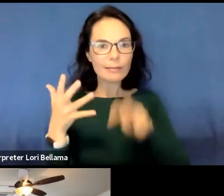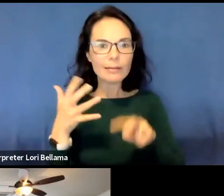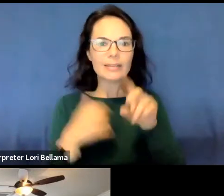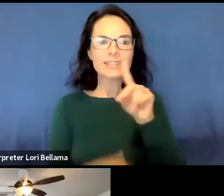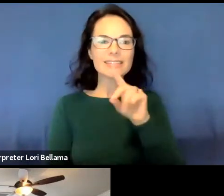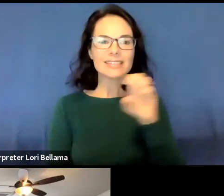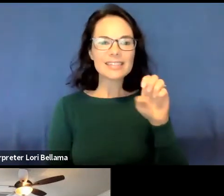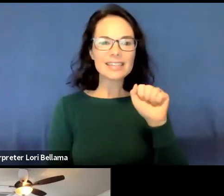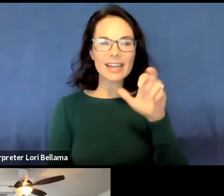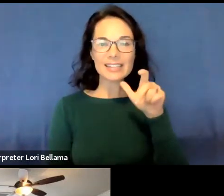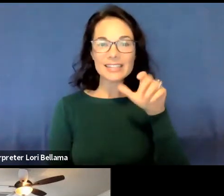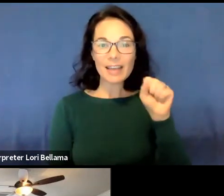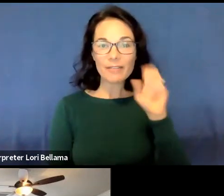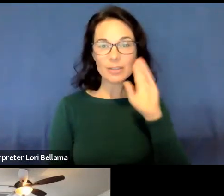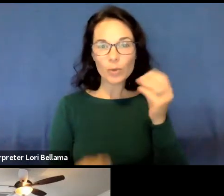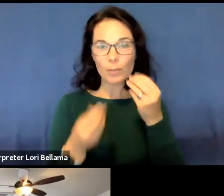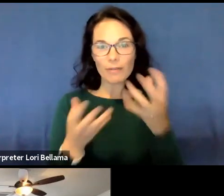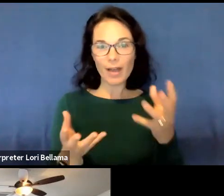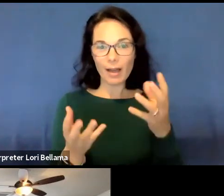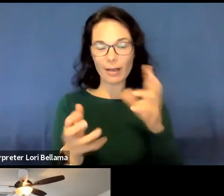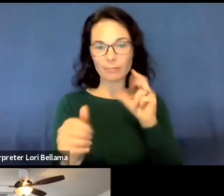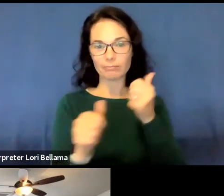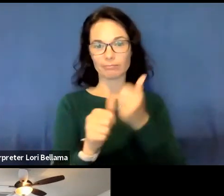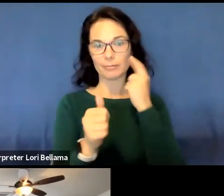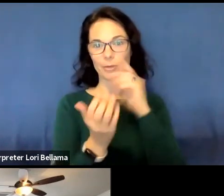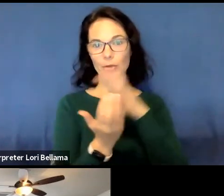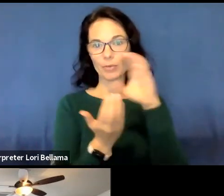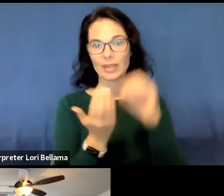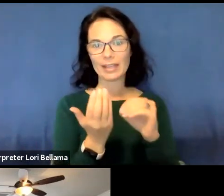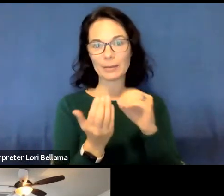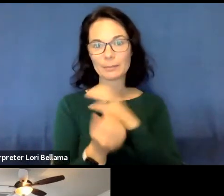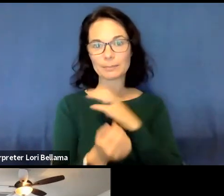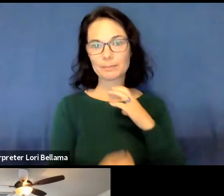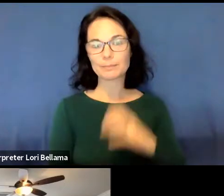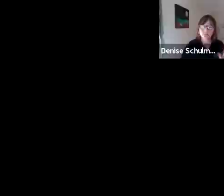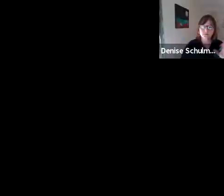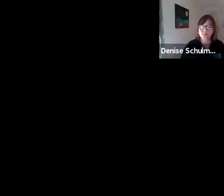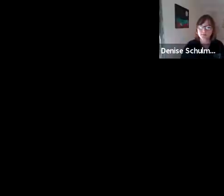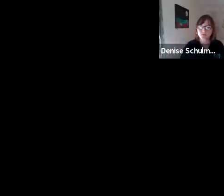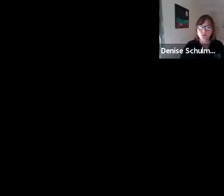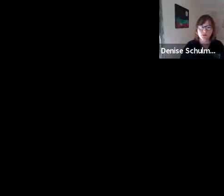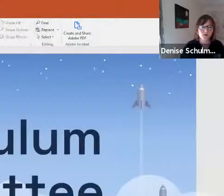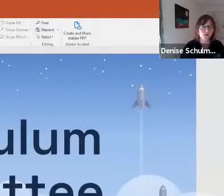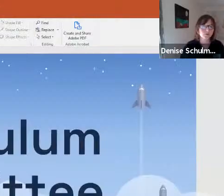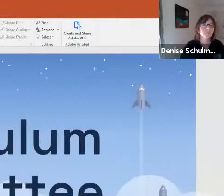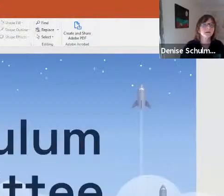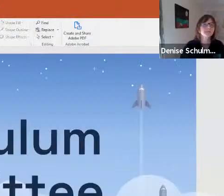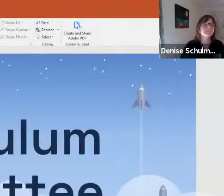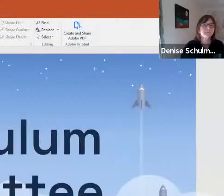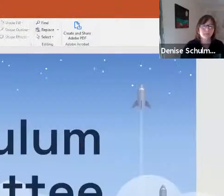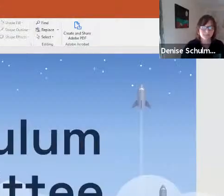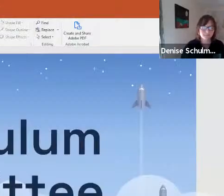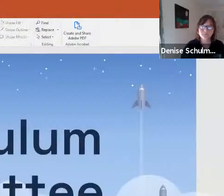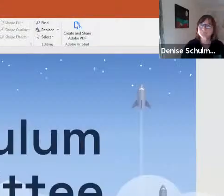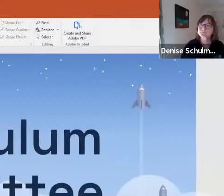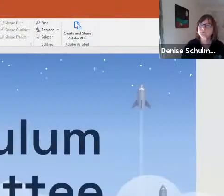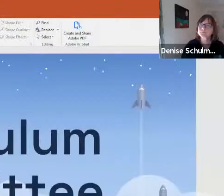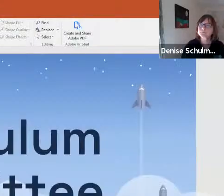going to provide us with a curriculum update. So D, and do you need, oh, never mind, you're already a co-host.